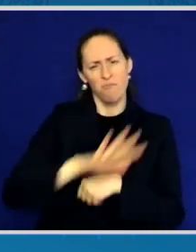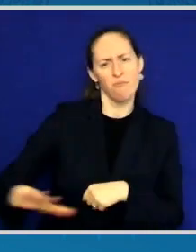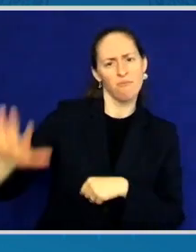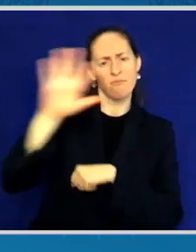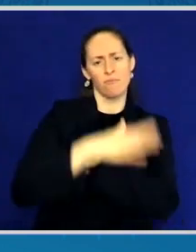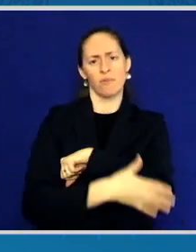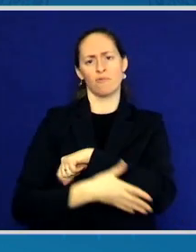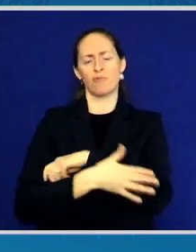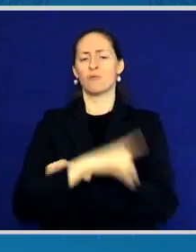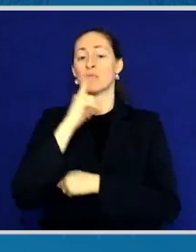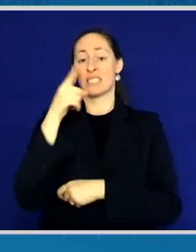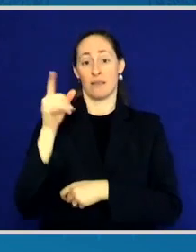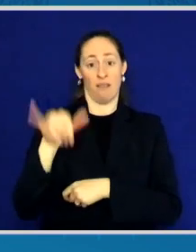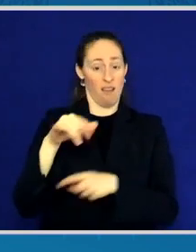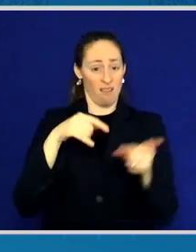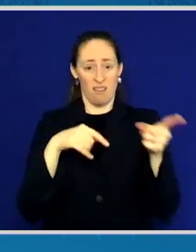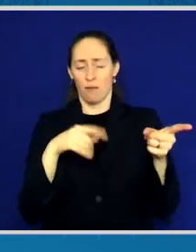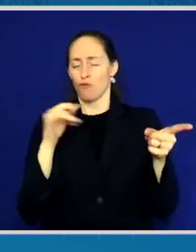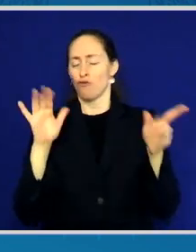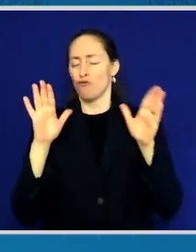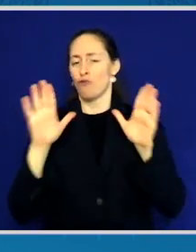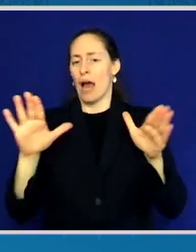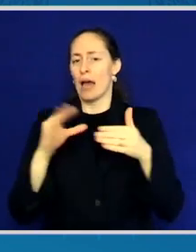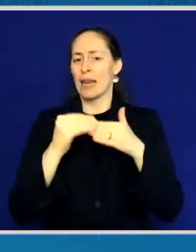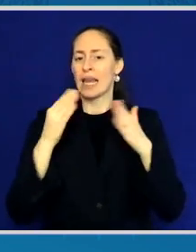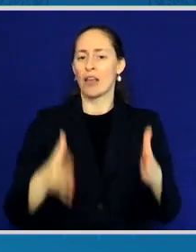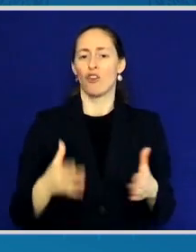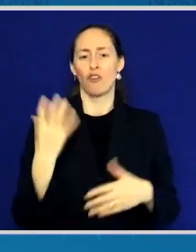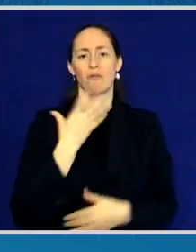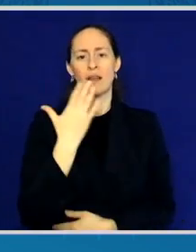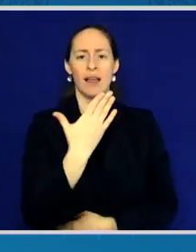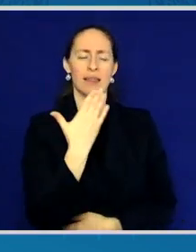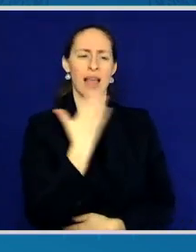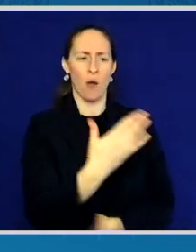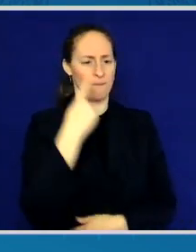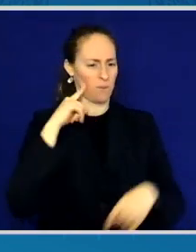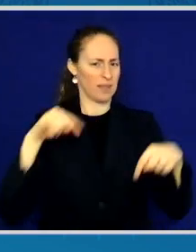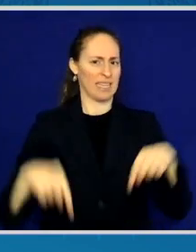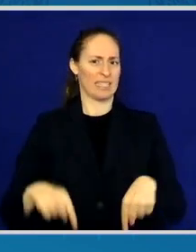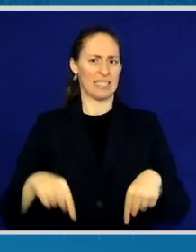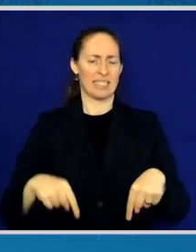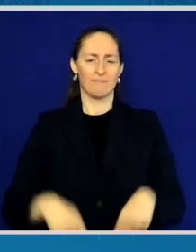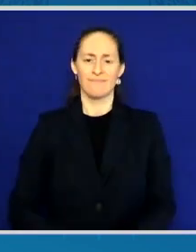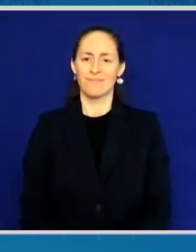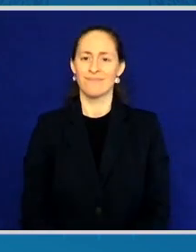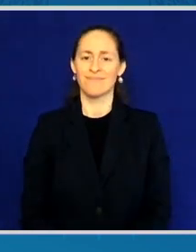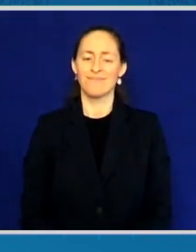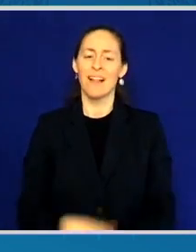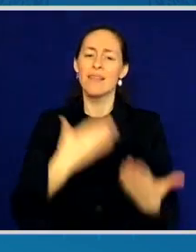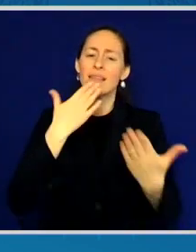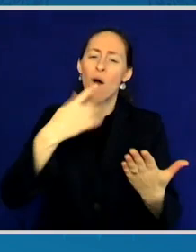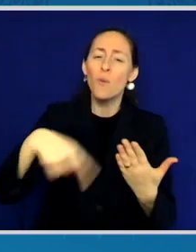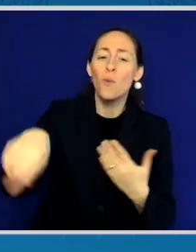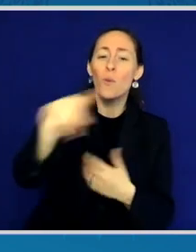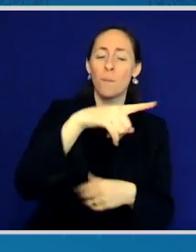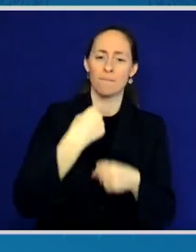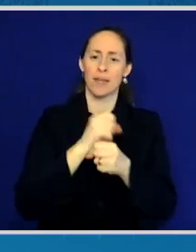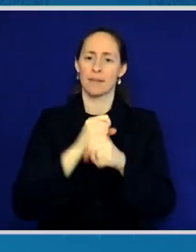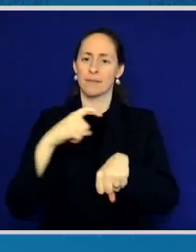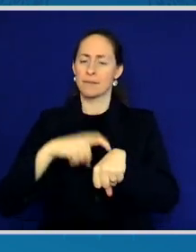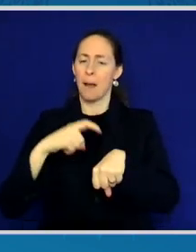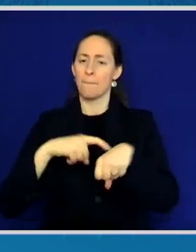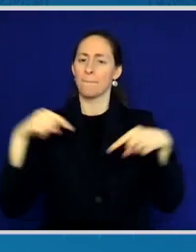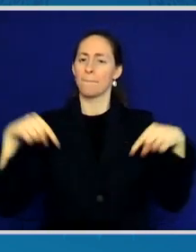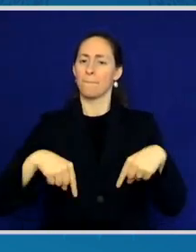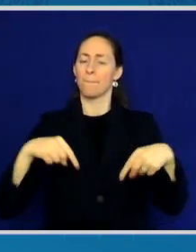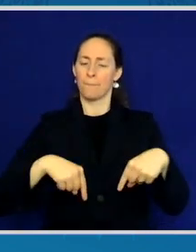leader, Sherrod, Chairman Brown. So thank you for this. And thank you all for the time. So I look forward